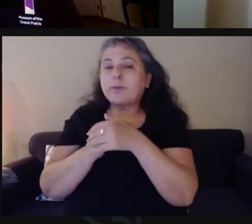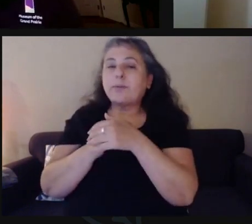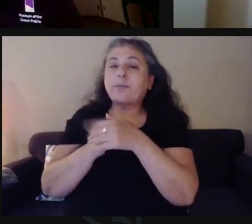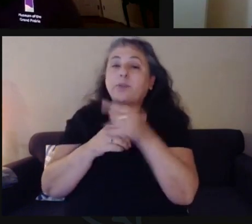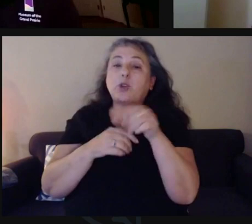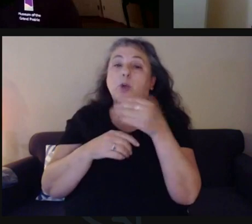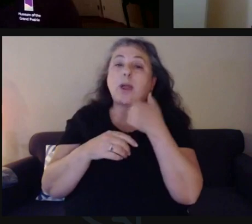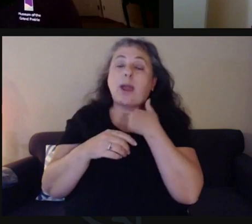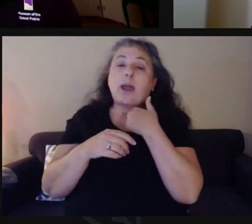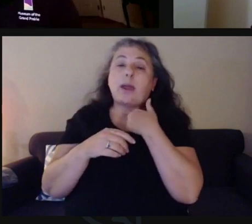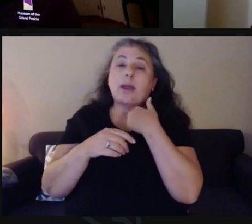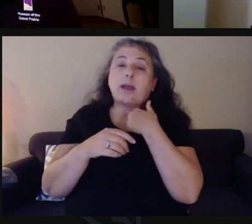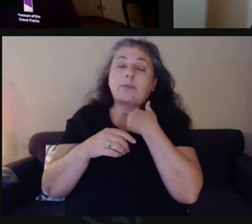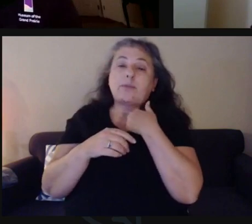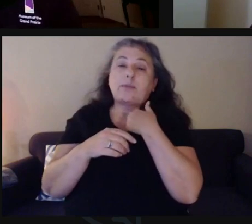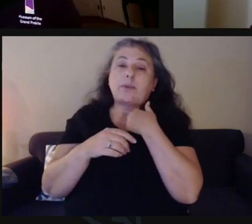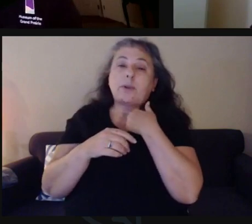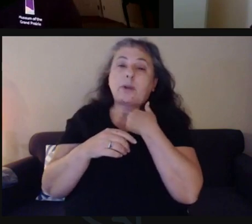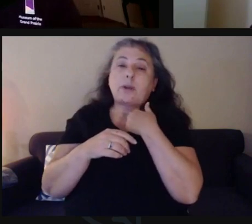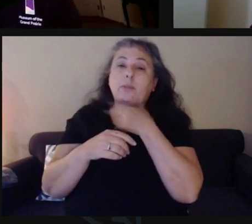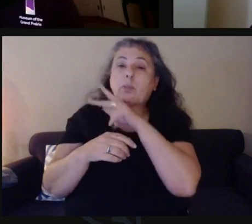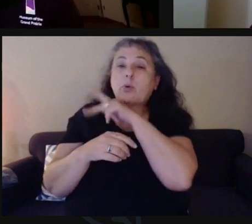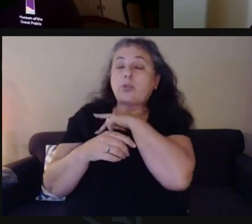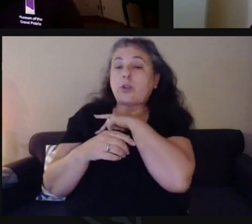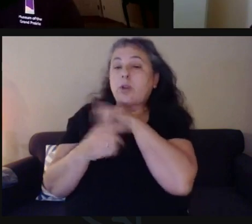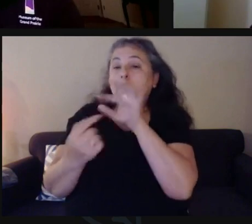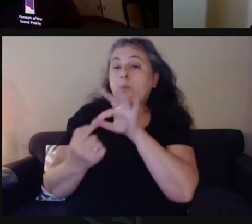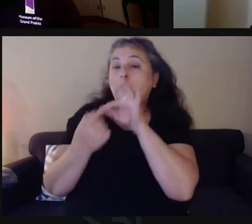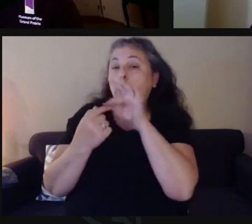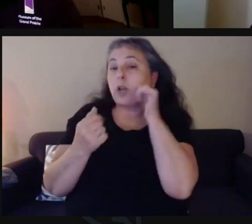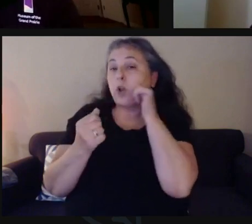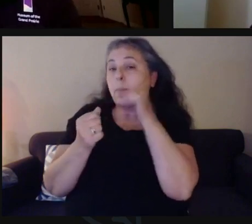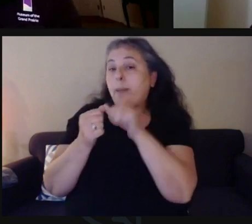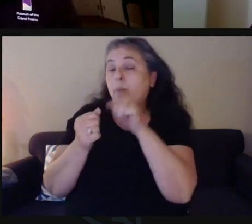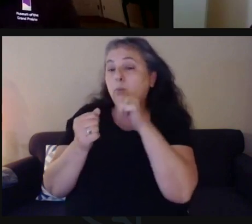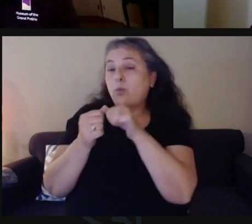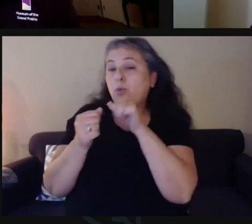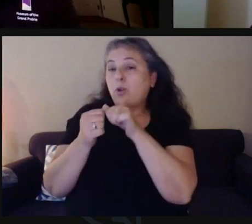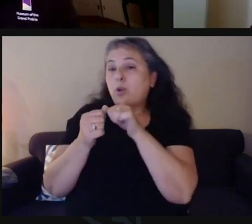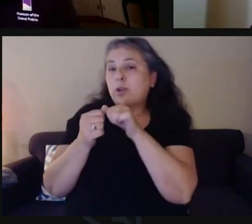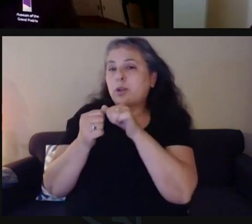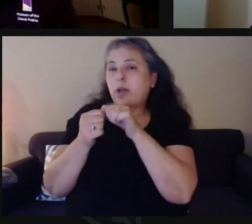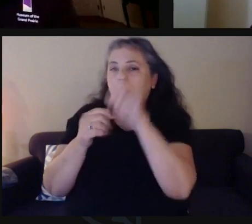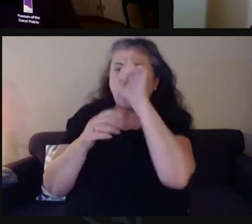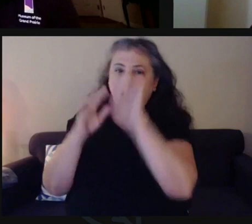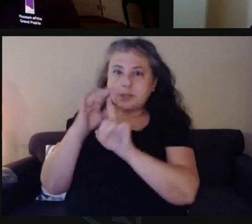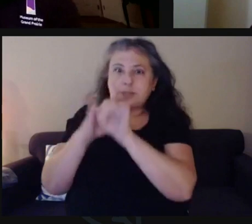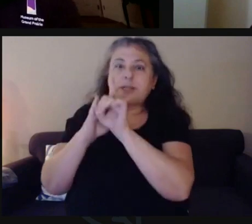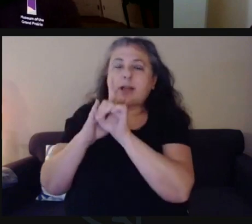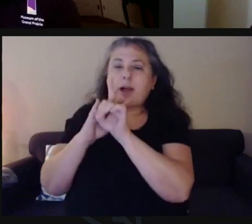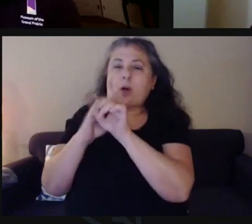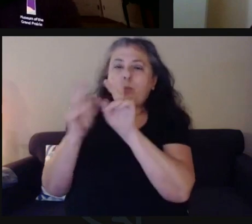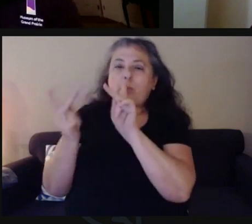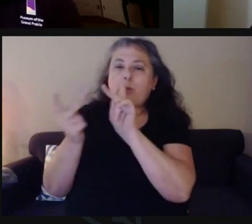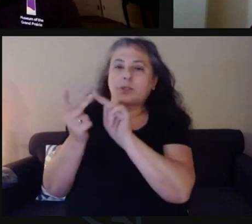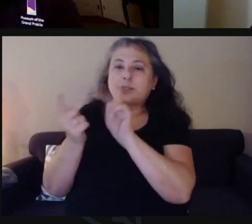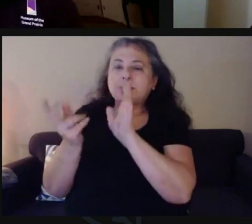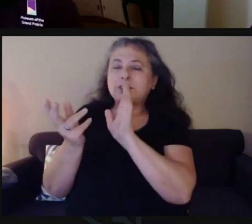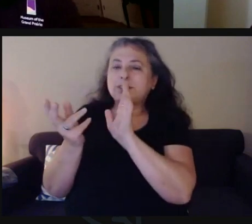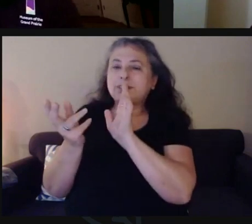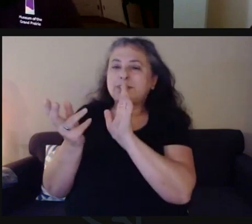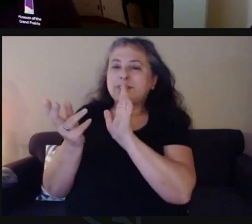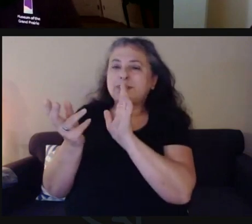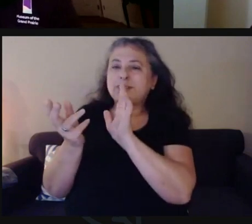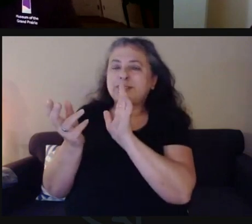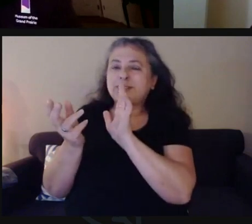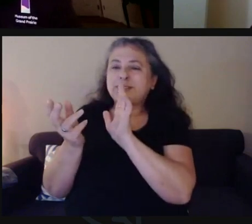have any particular memories that stick out for you personally when it comes to interacting with the land,